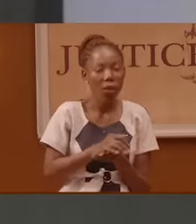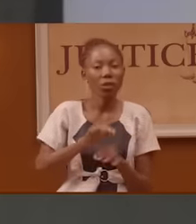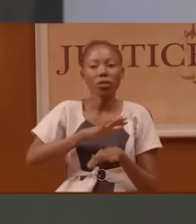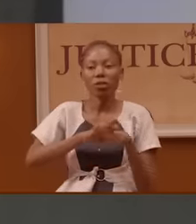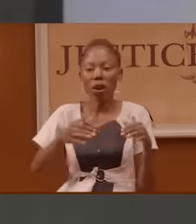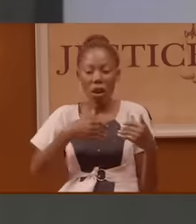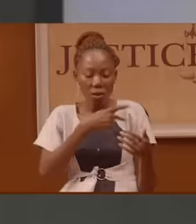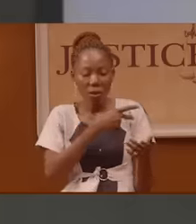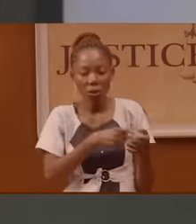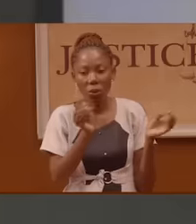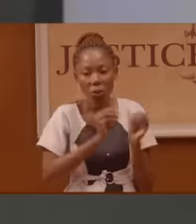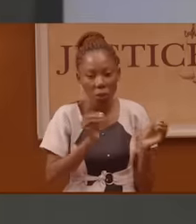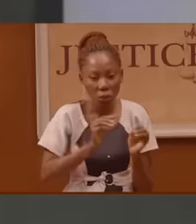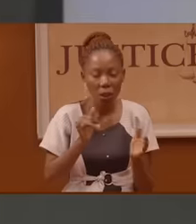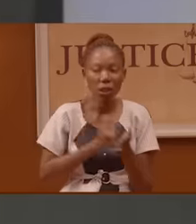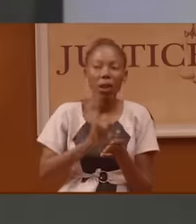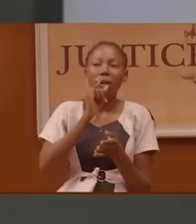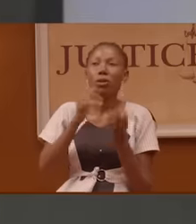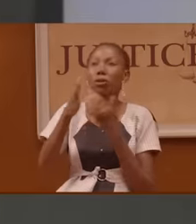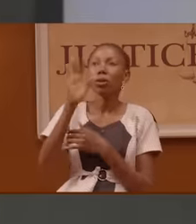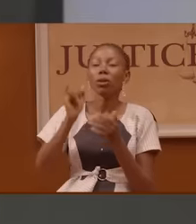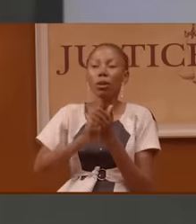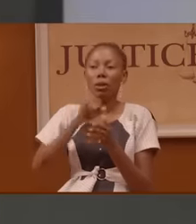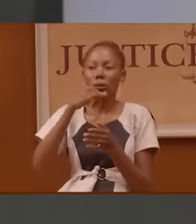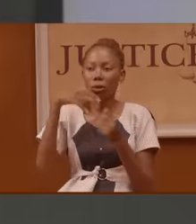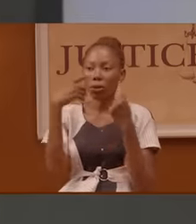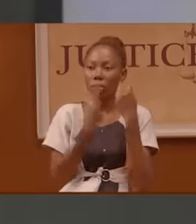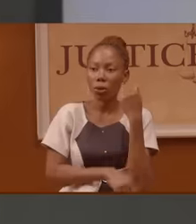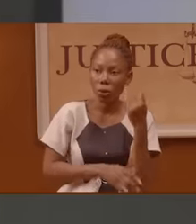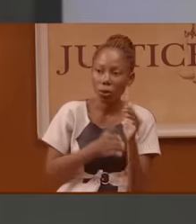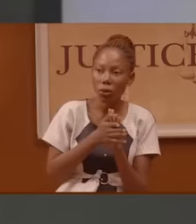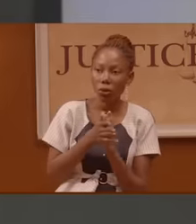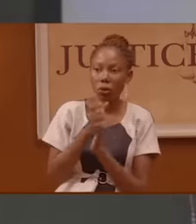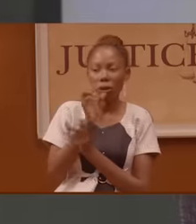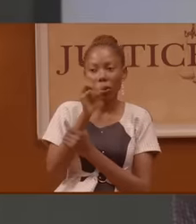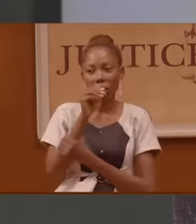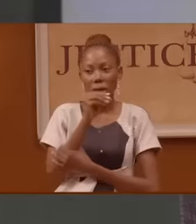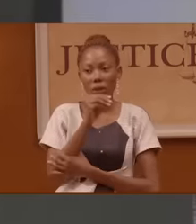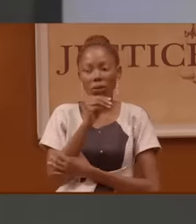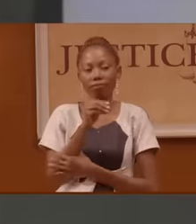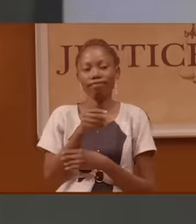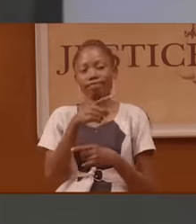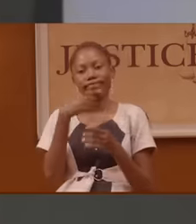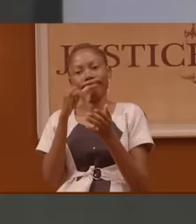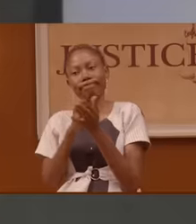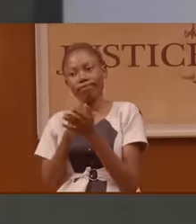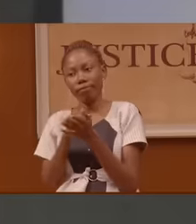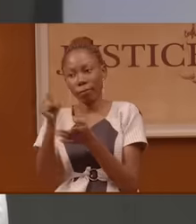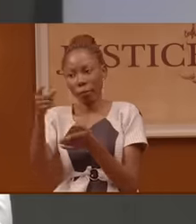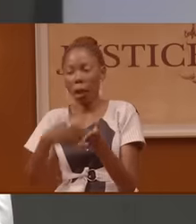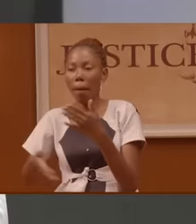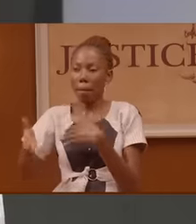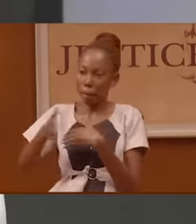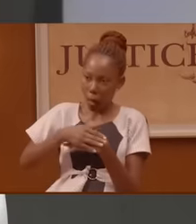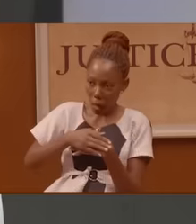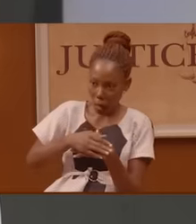I should forgive him, that I know that God is punishing him and all of that. I said, oh, well. That. So, you know, said he wants us to come